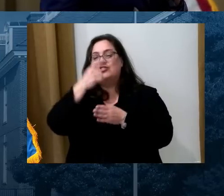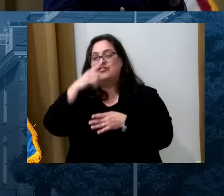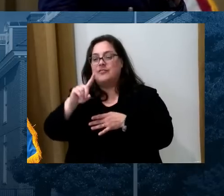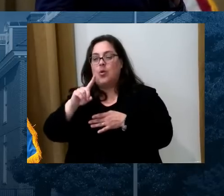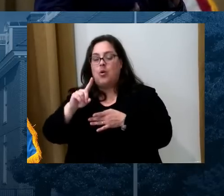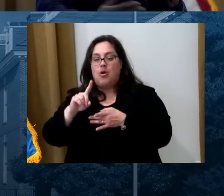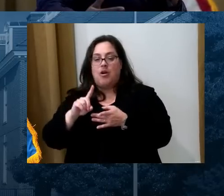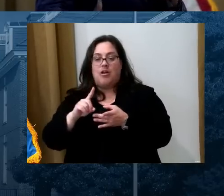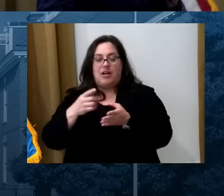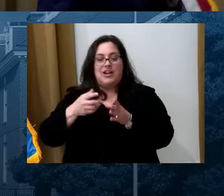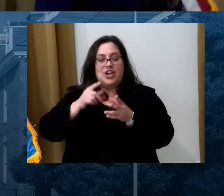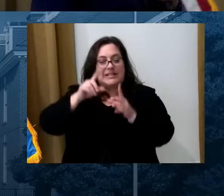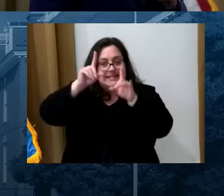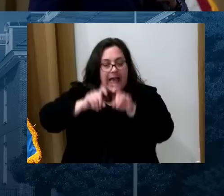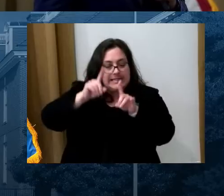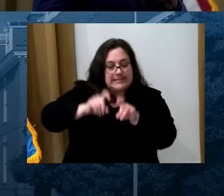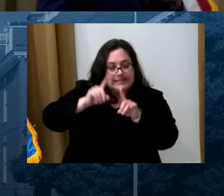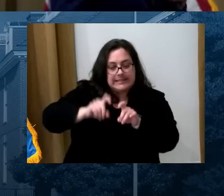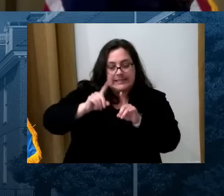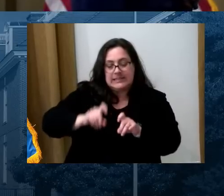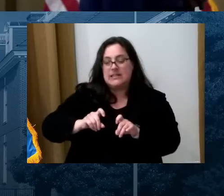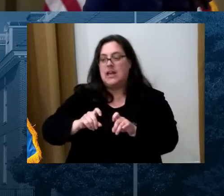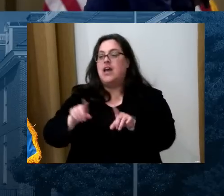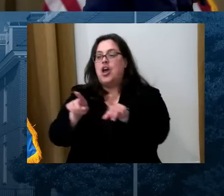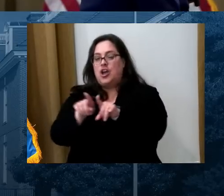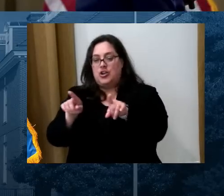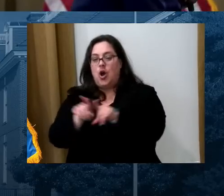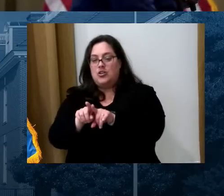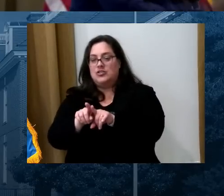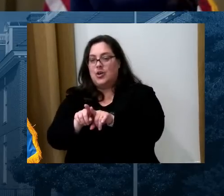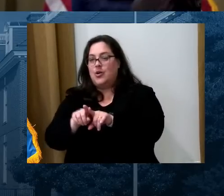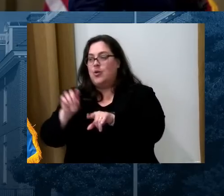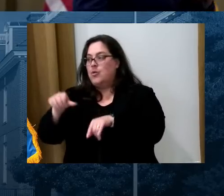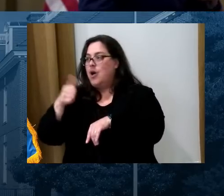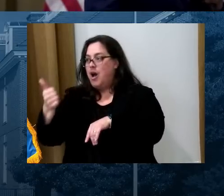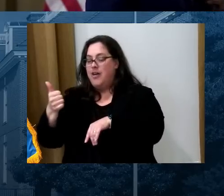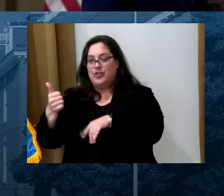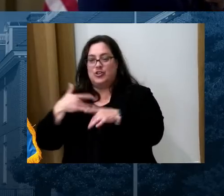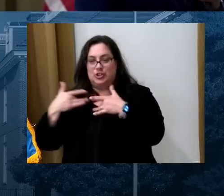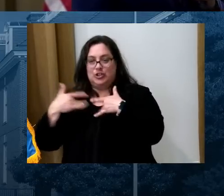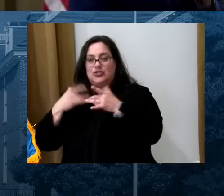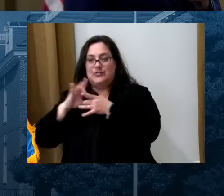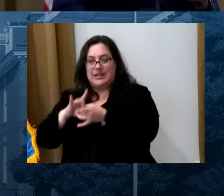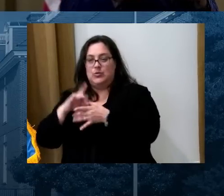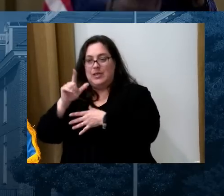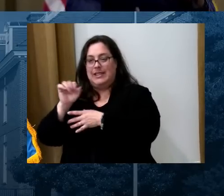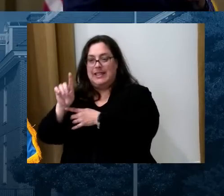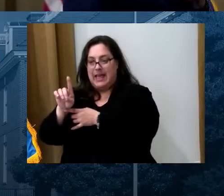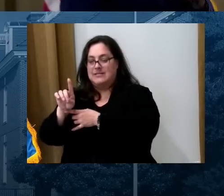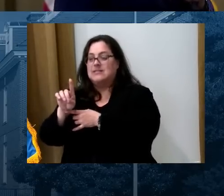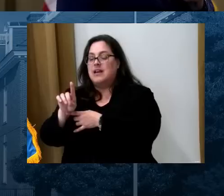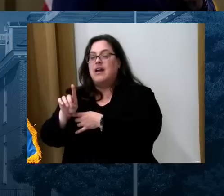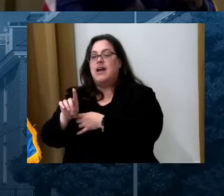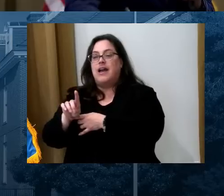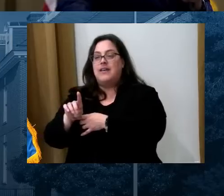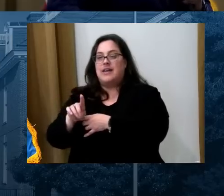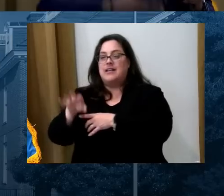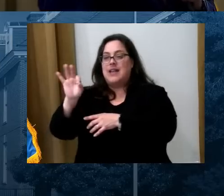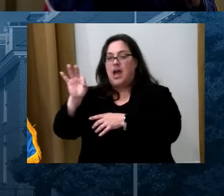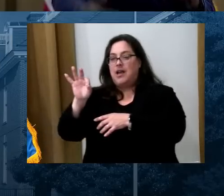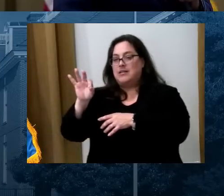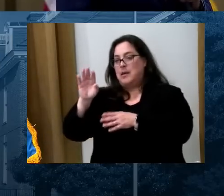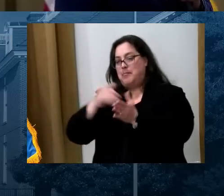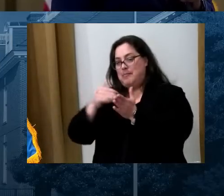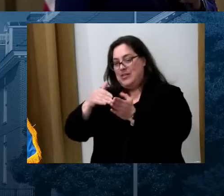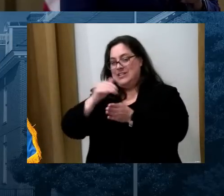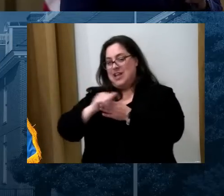needs, remediation and other immediate needs associated with lead, and then another $900,000 in ongoing funding for